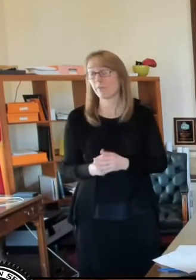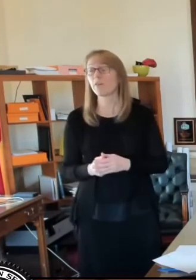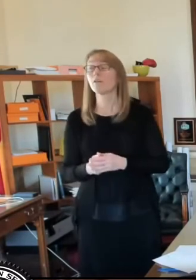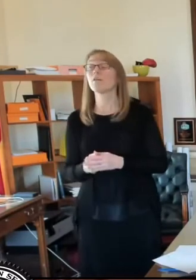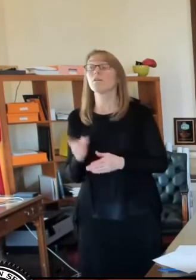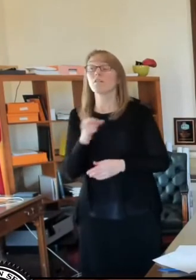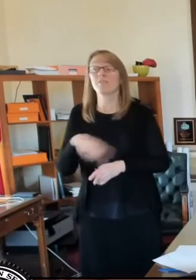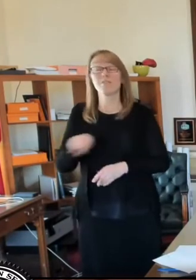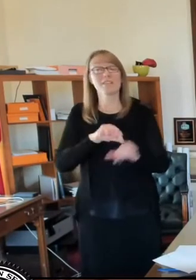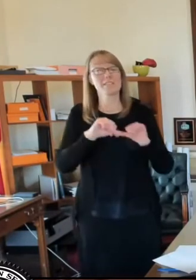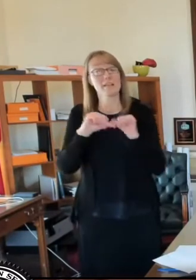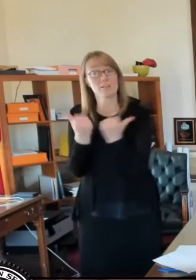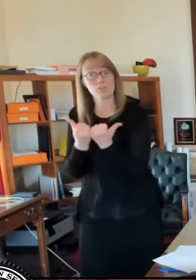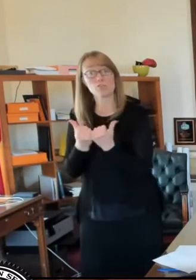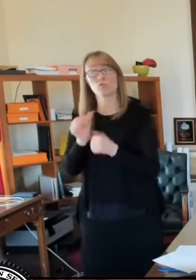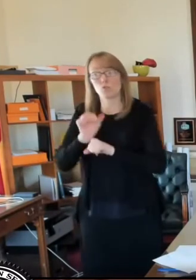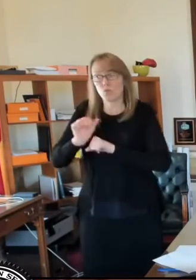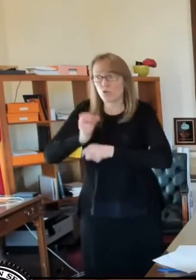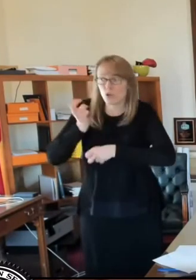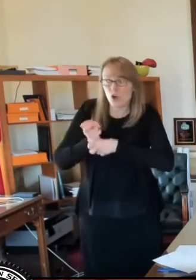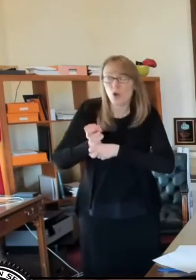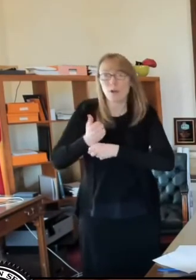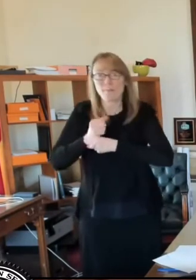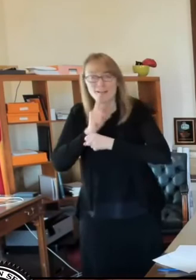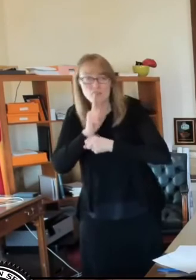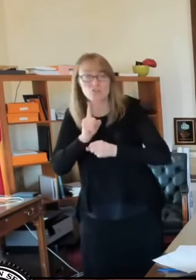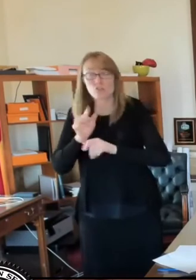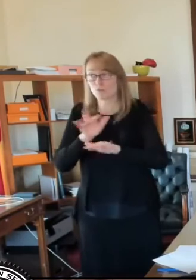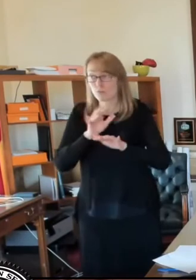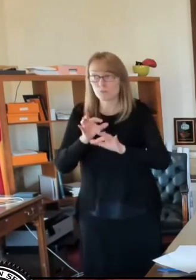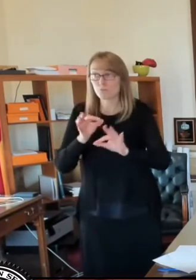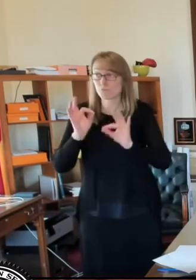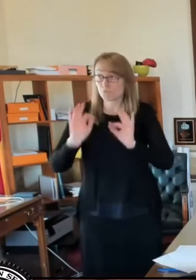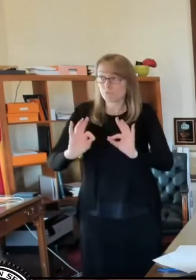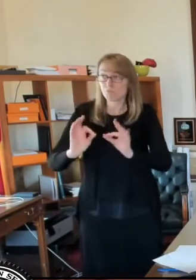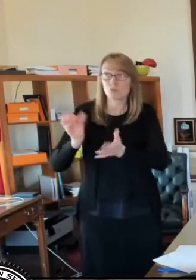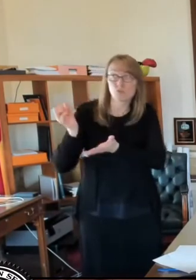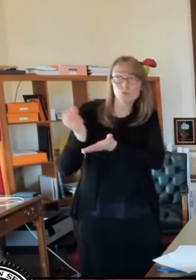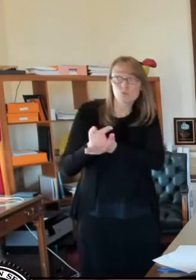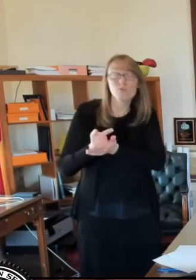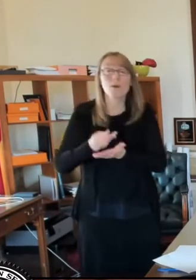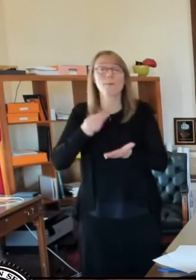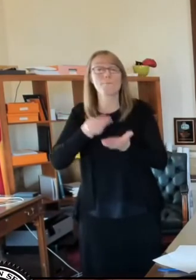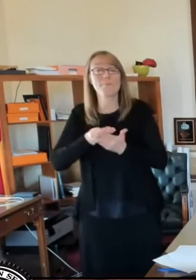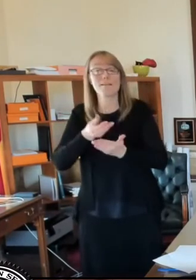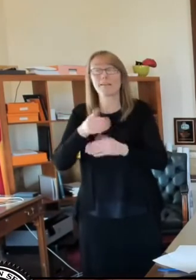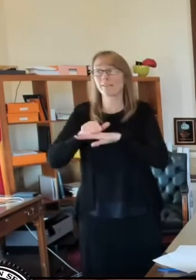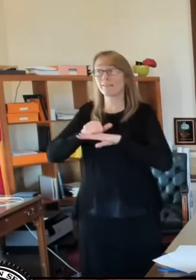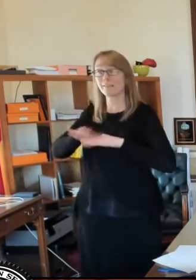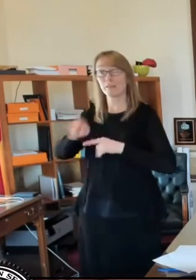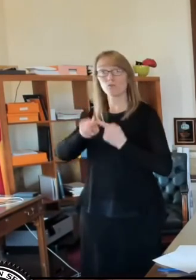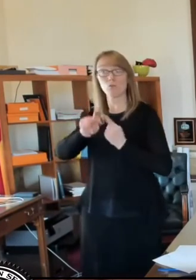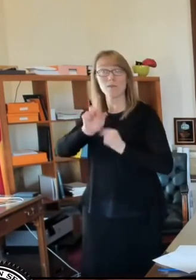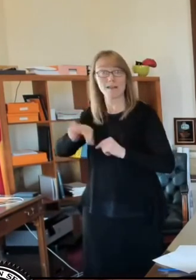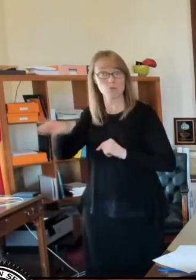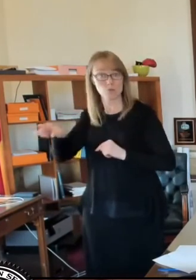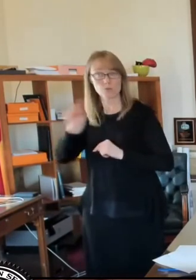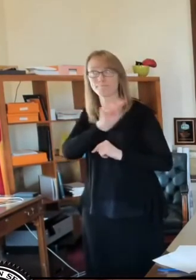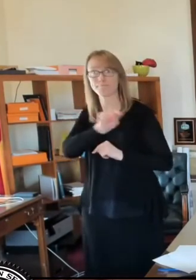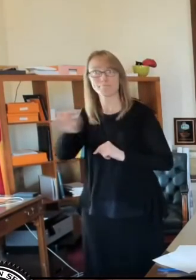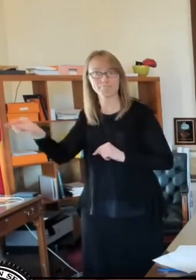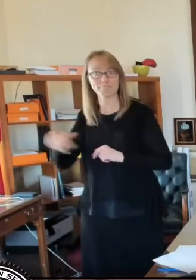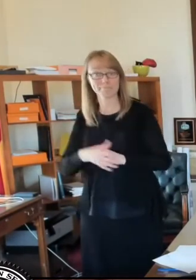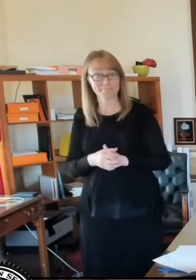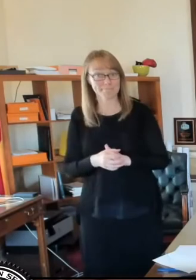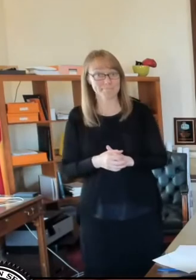every day to get the money out the door to the landlord to get people in a better place with their landlord.